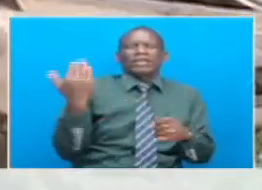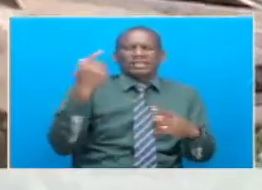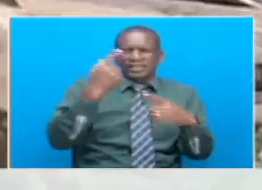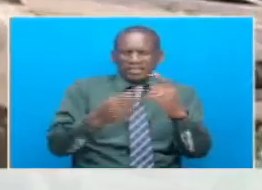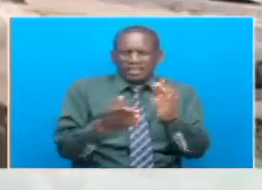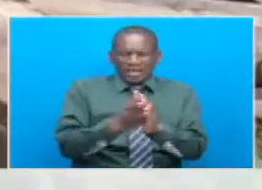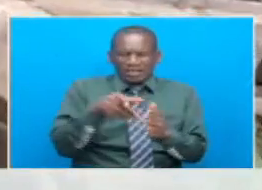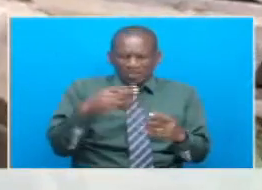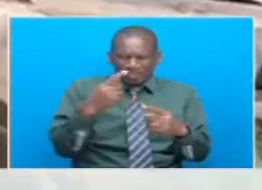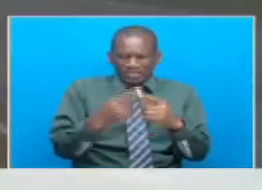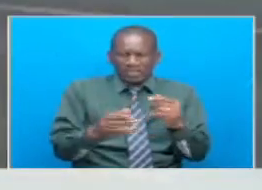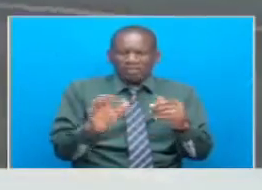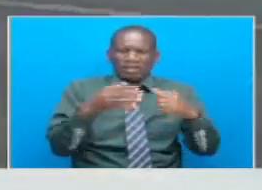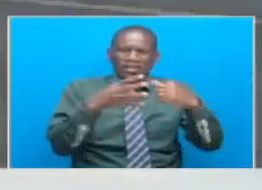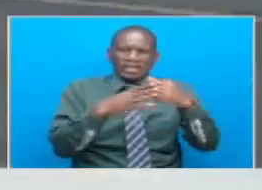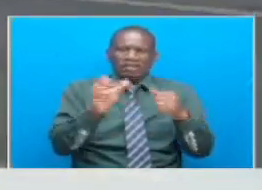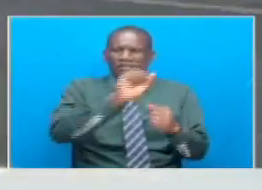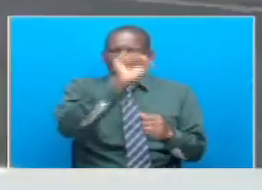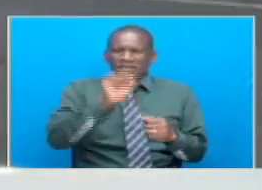by 9%.